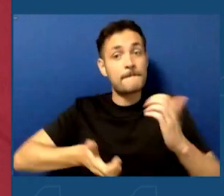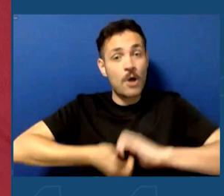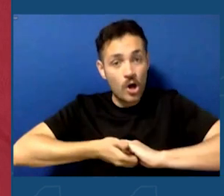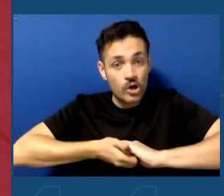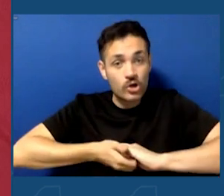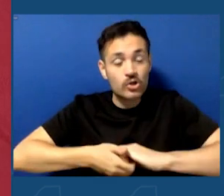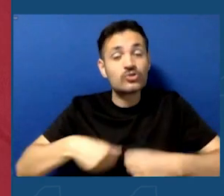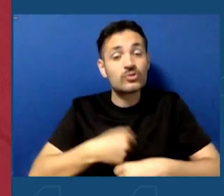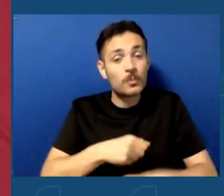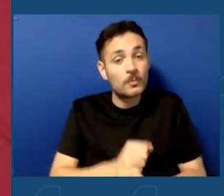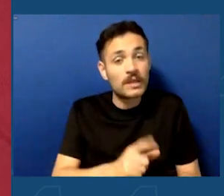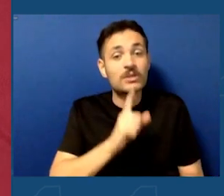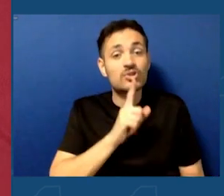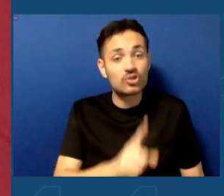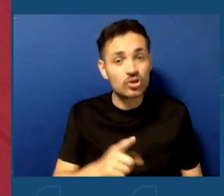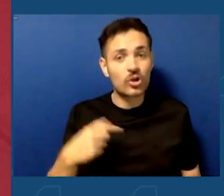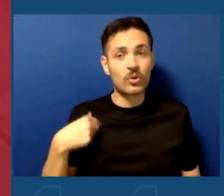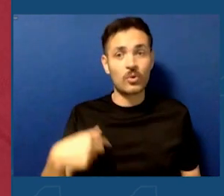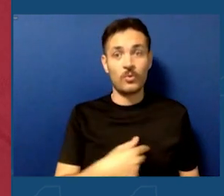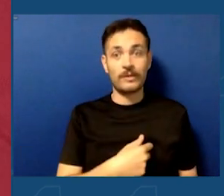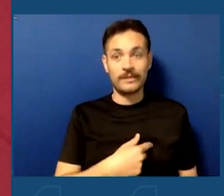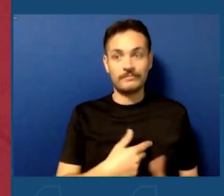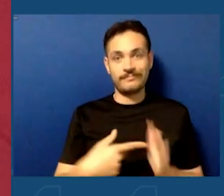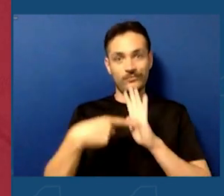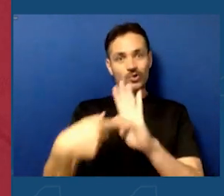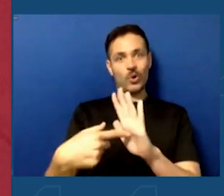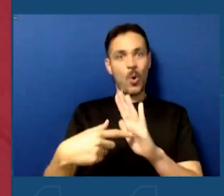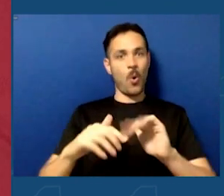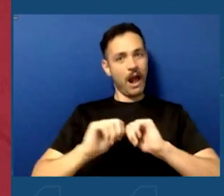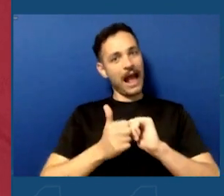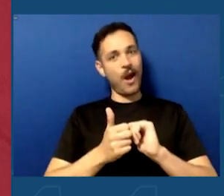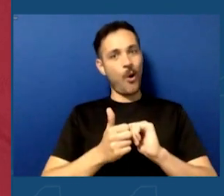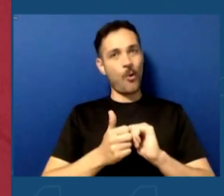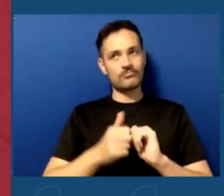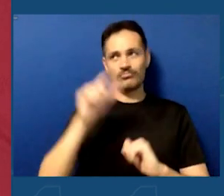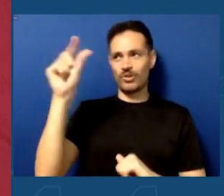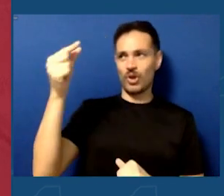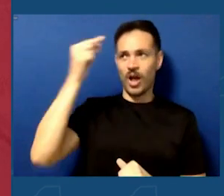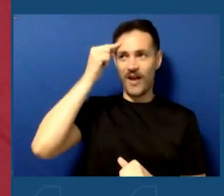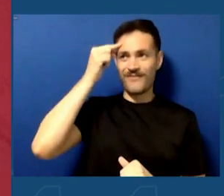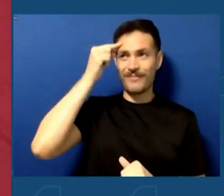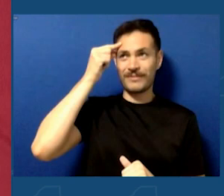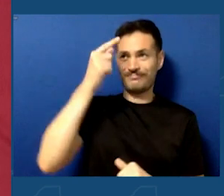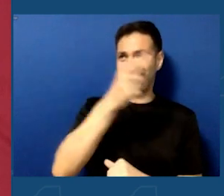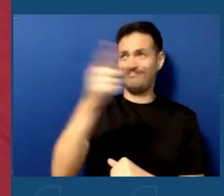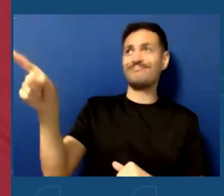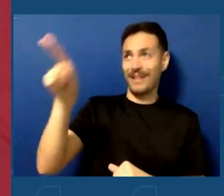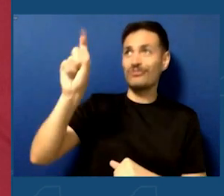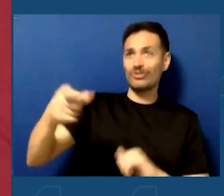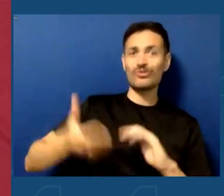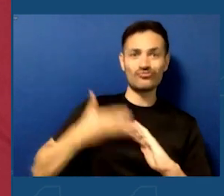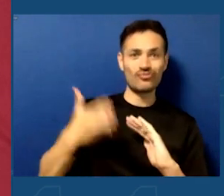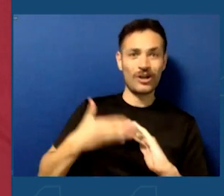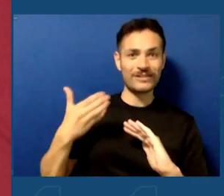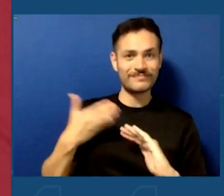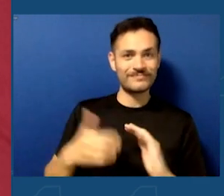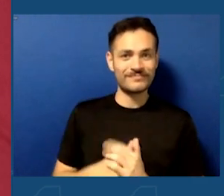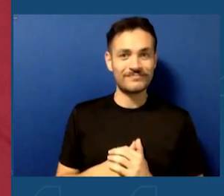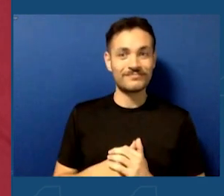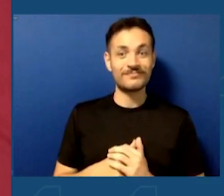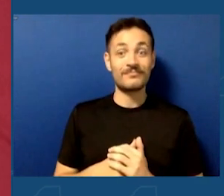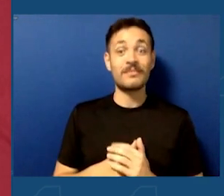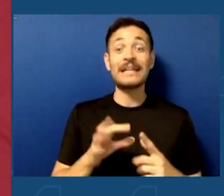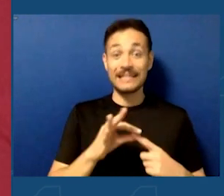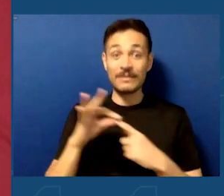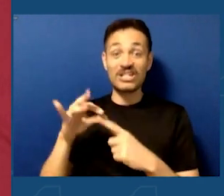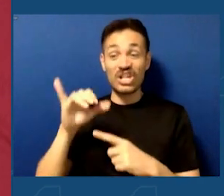that once again we show how governments should work, especially that bond between the federal and